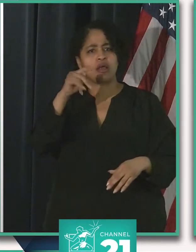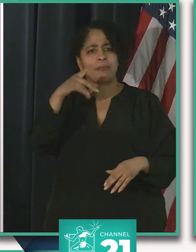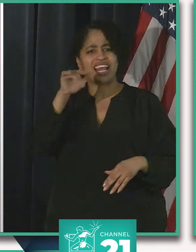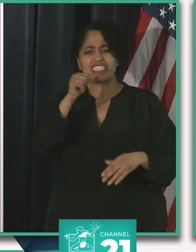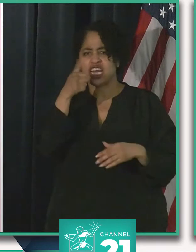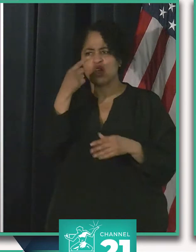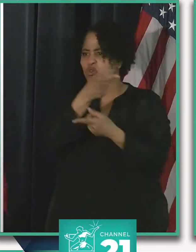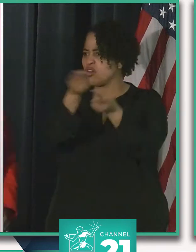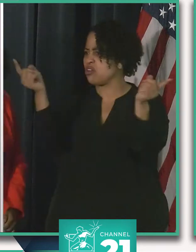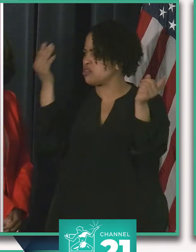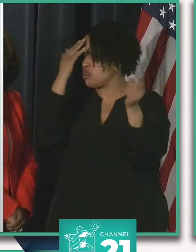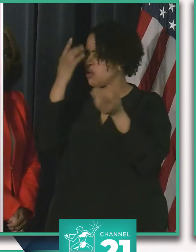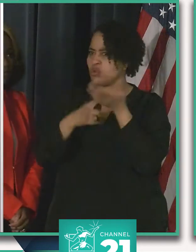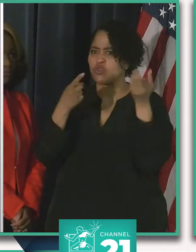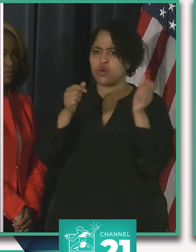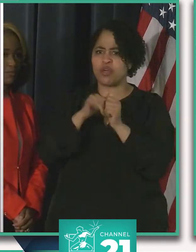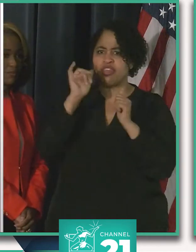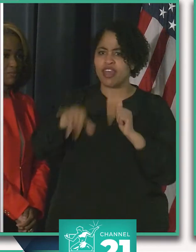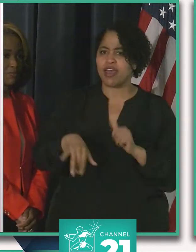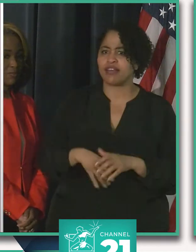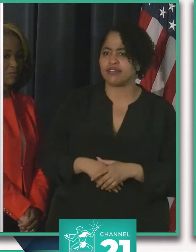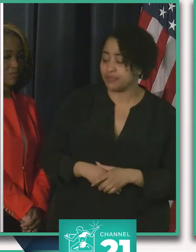Is anybody here up on that?